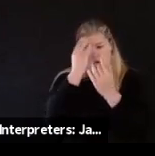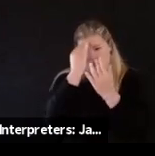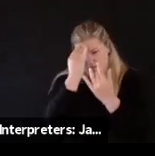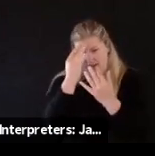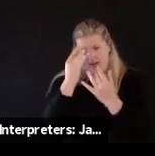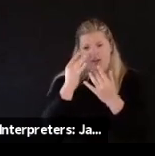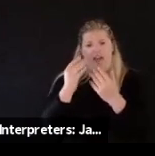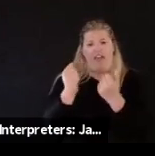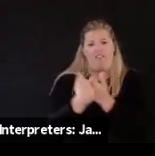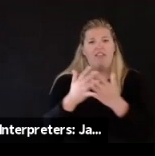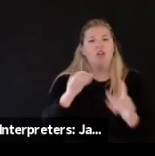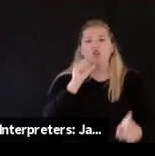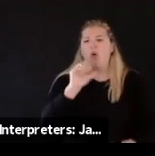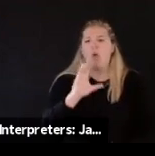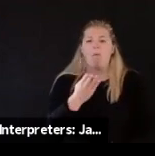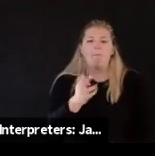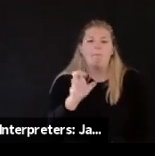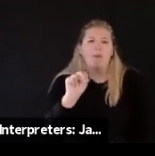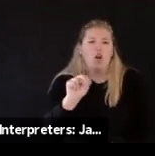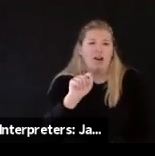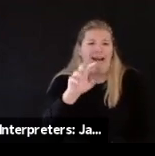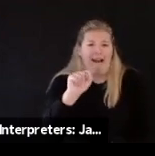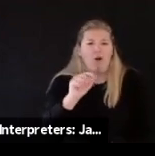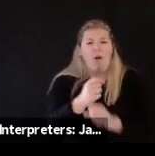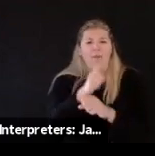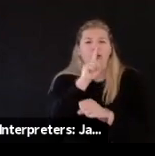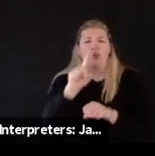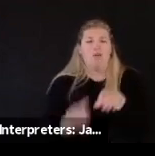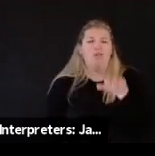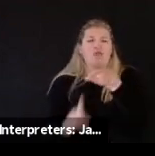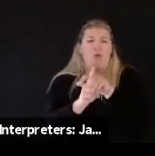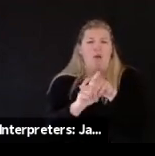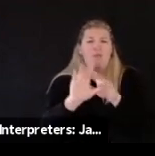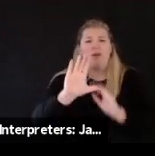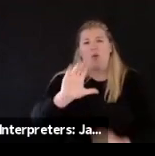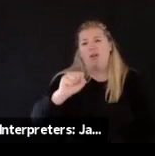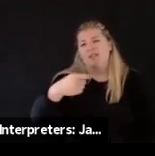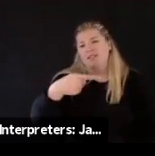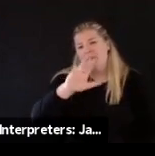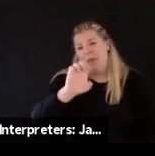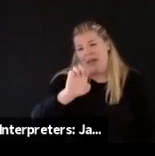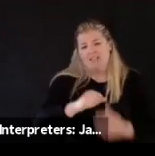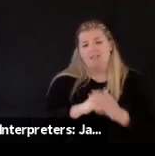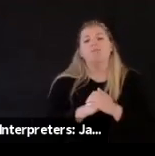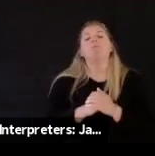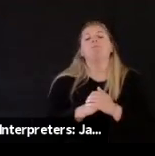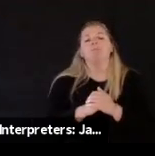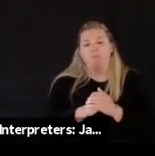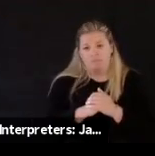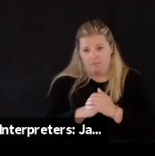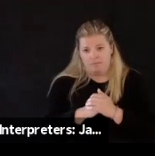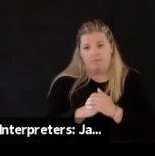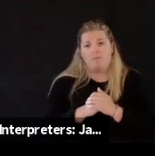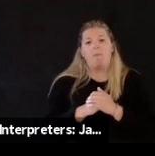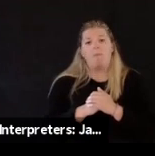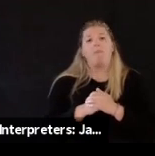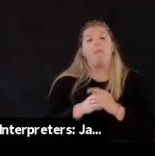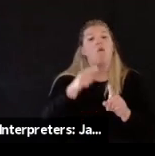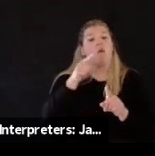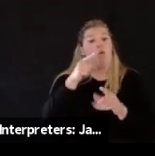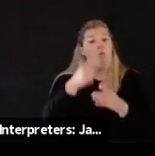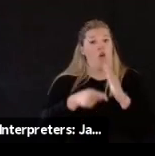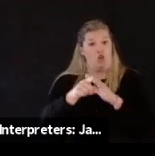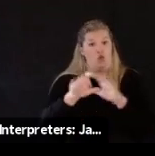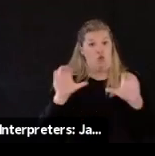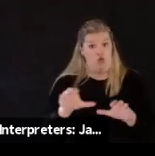can continue to show up in this space. So give yourself grace for the journey ahead. And act as if what you do makes a difference, because